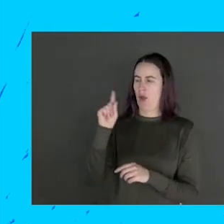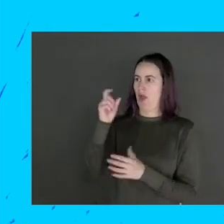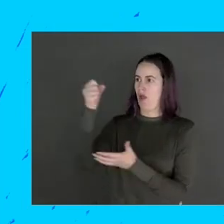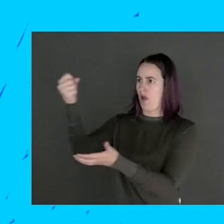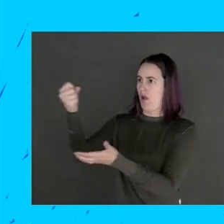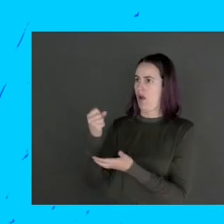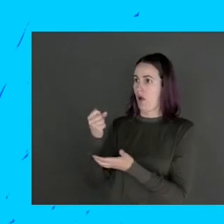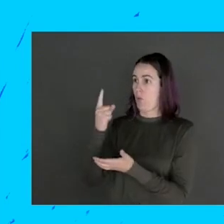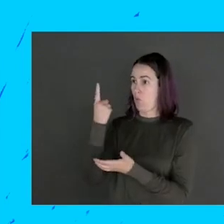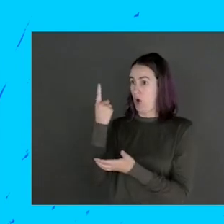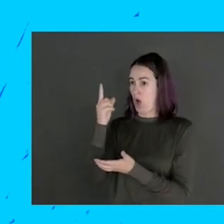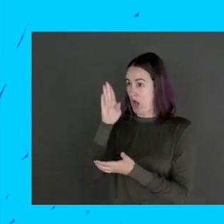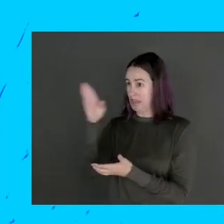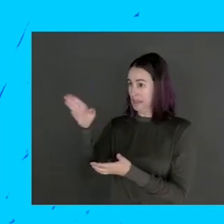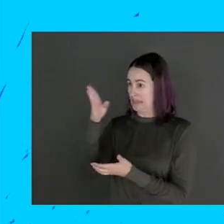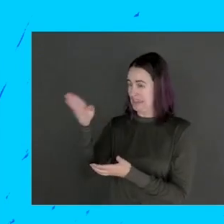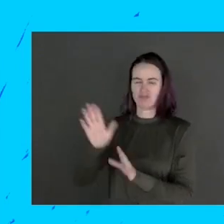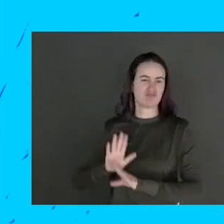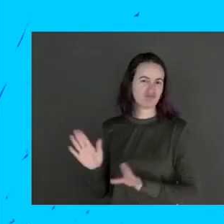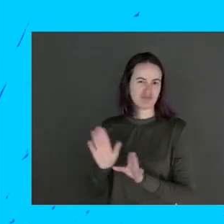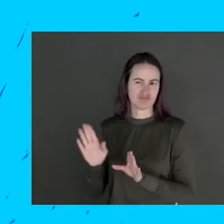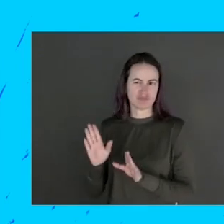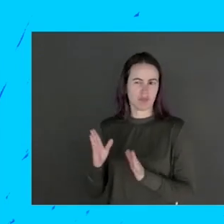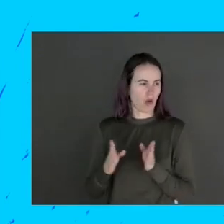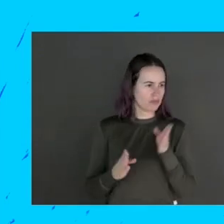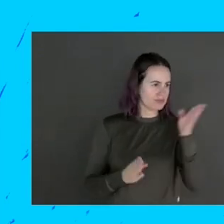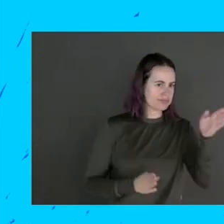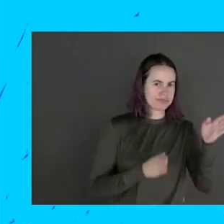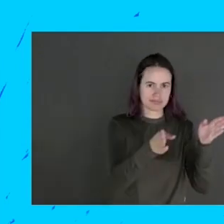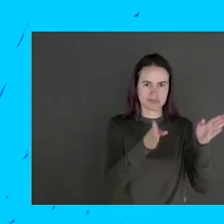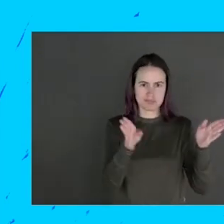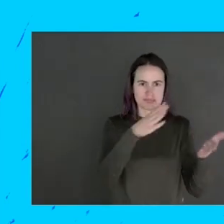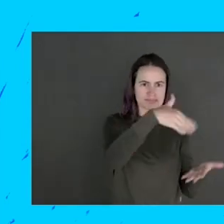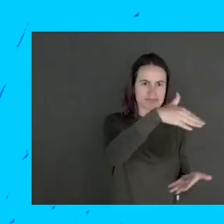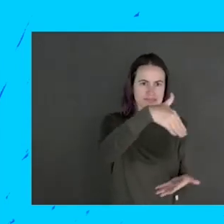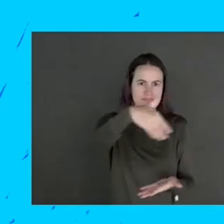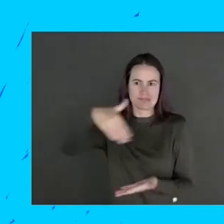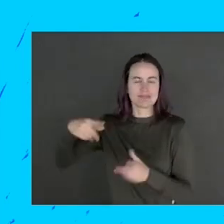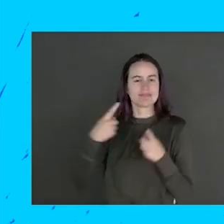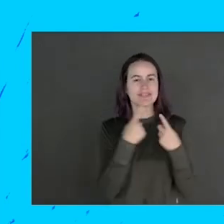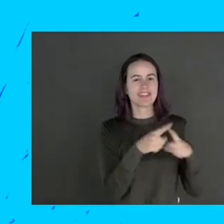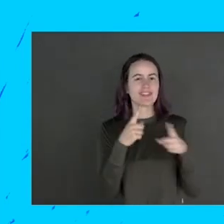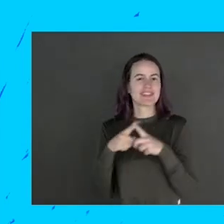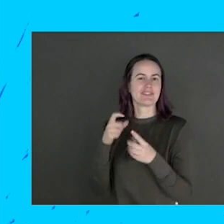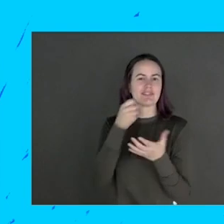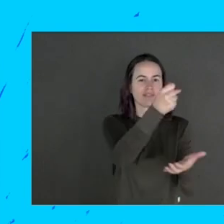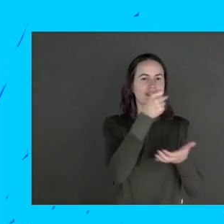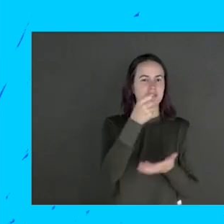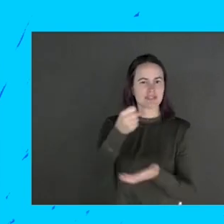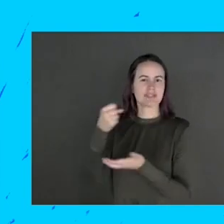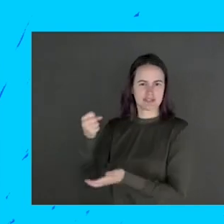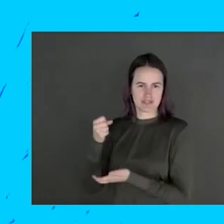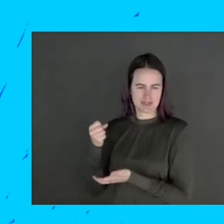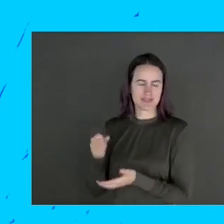your eggs in one basket. Ensure that you have varied funding from various sources. And also you have